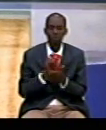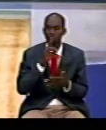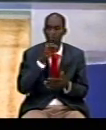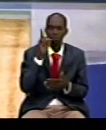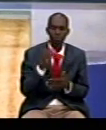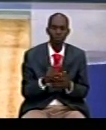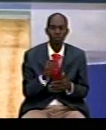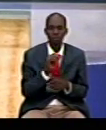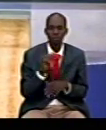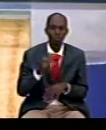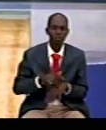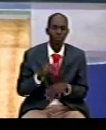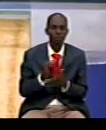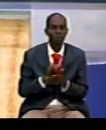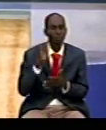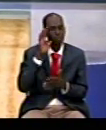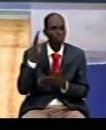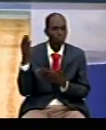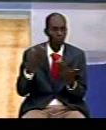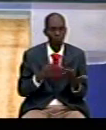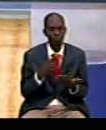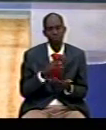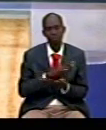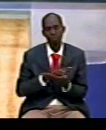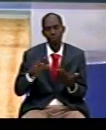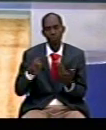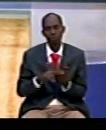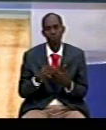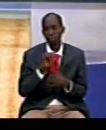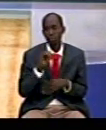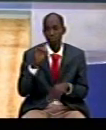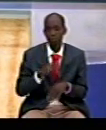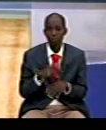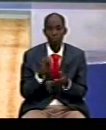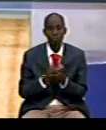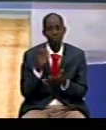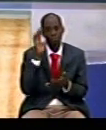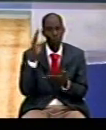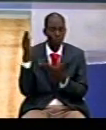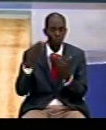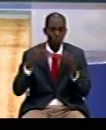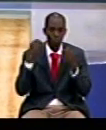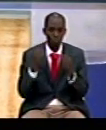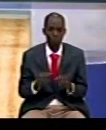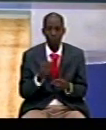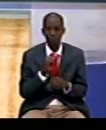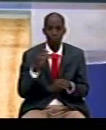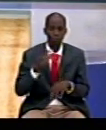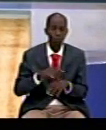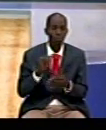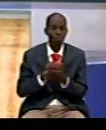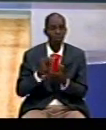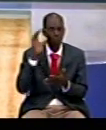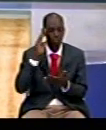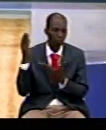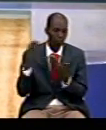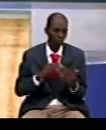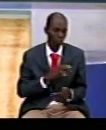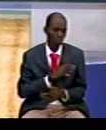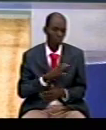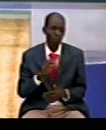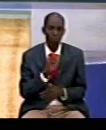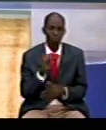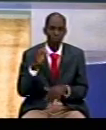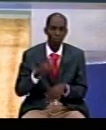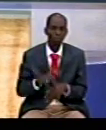A touch that will bring righteousness. A touch that will bring power. A touch that will bring courage.